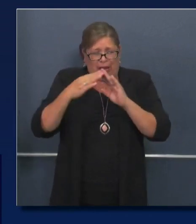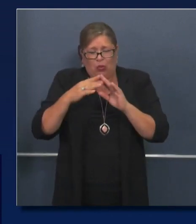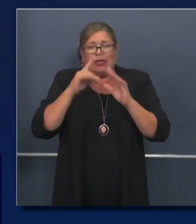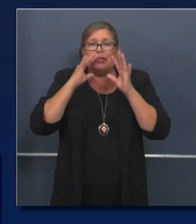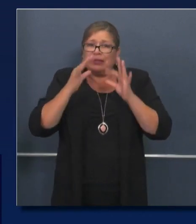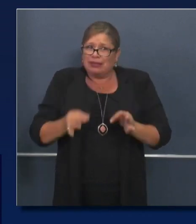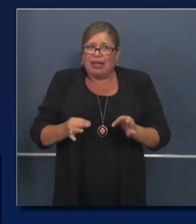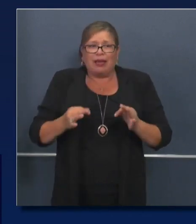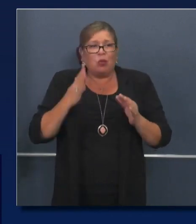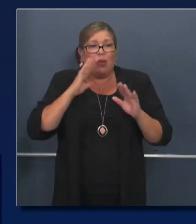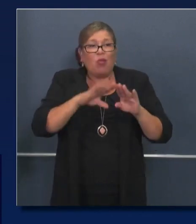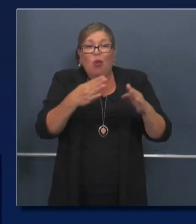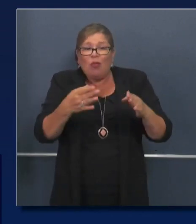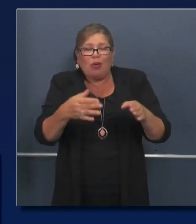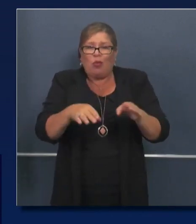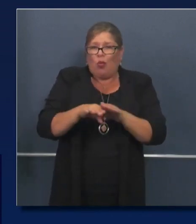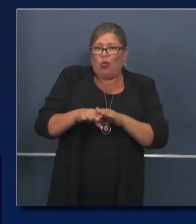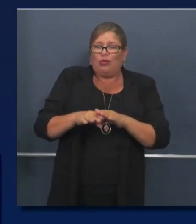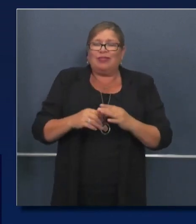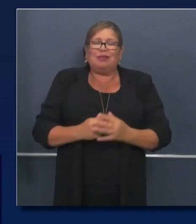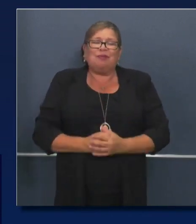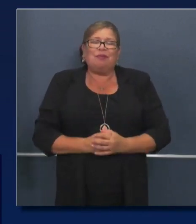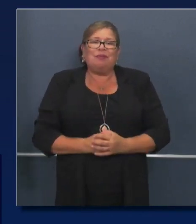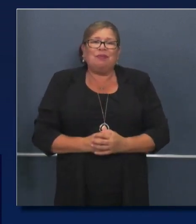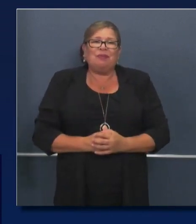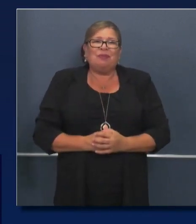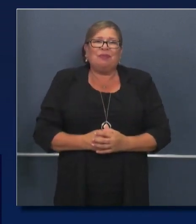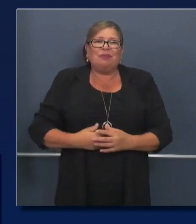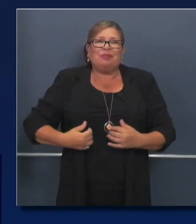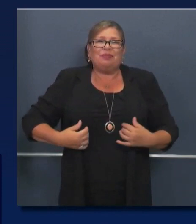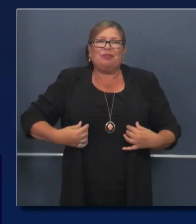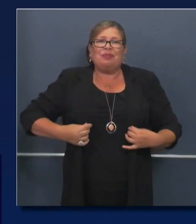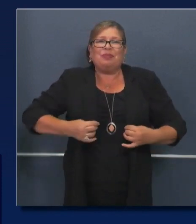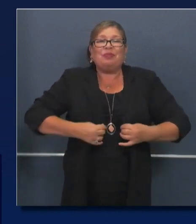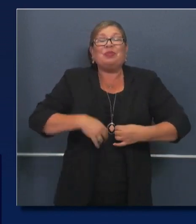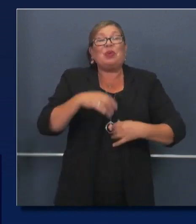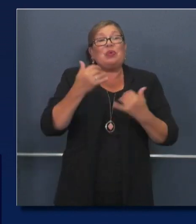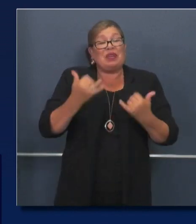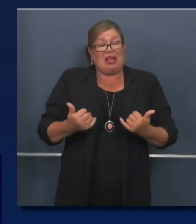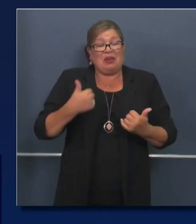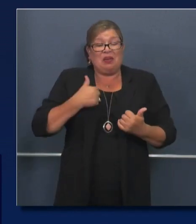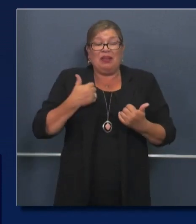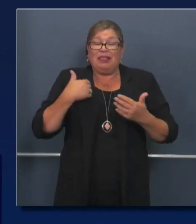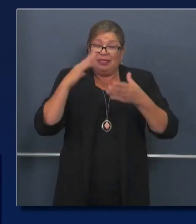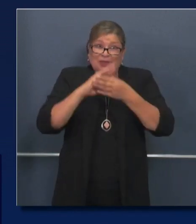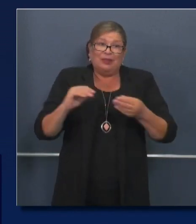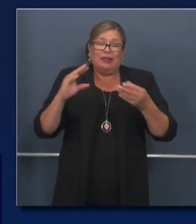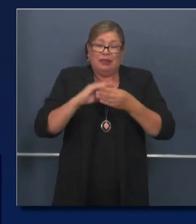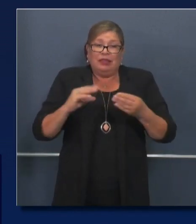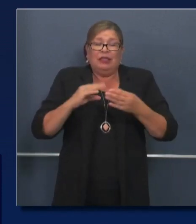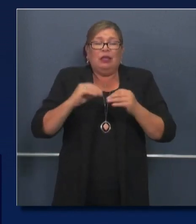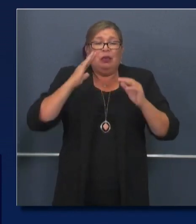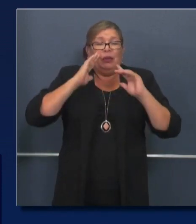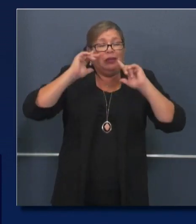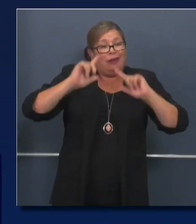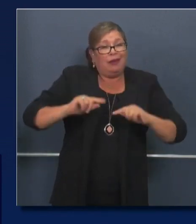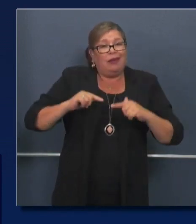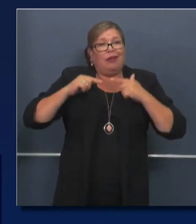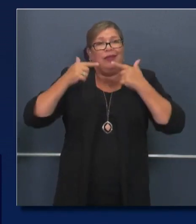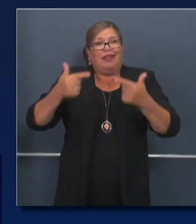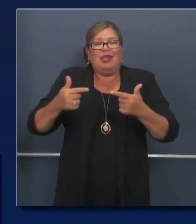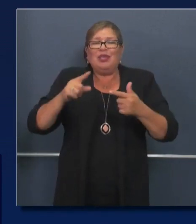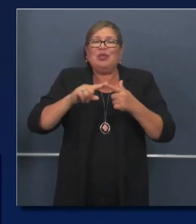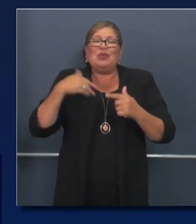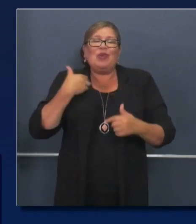with that, I'm determined now, forgive the long-windedness of the presentation, to turn this over to our public health